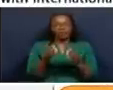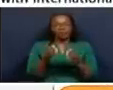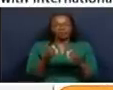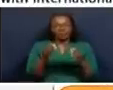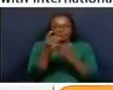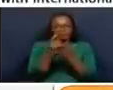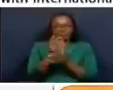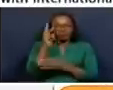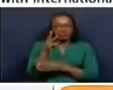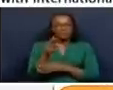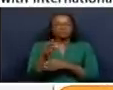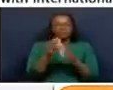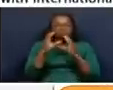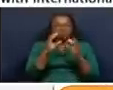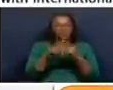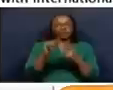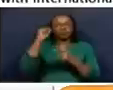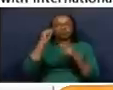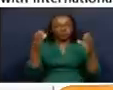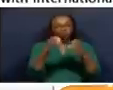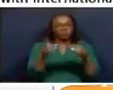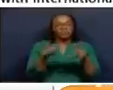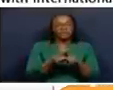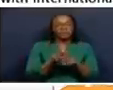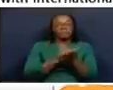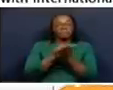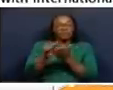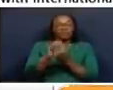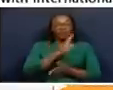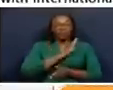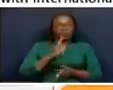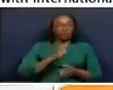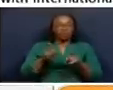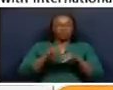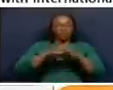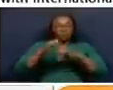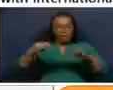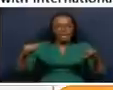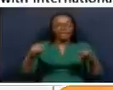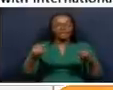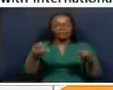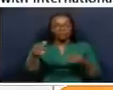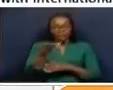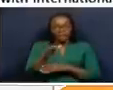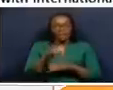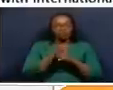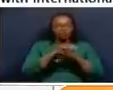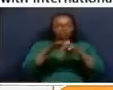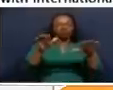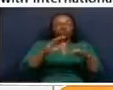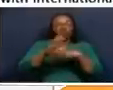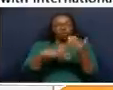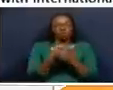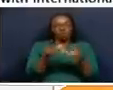various campaign teams, but were also published on the broadcast, print, and online platforms of the participating media houses. Last